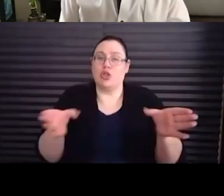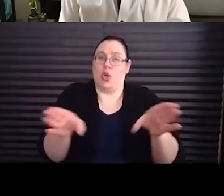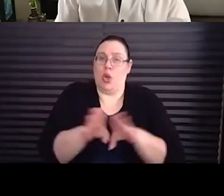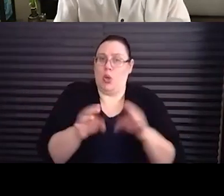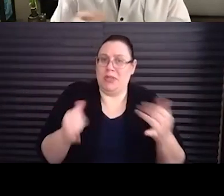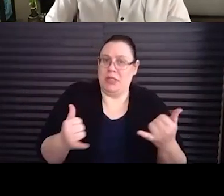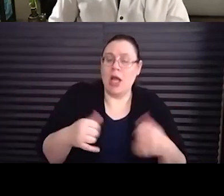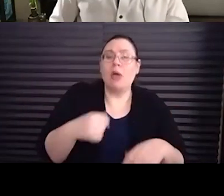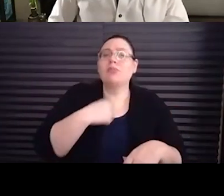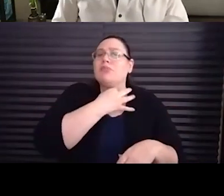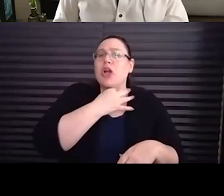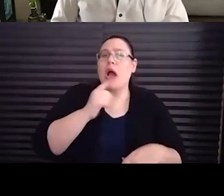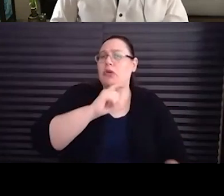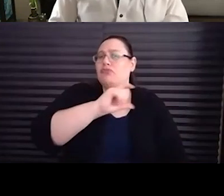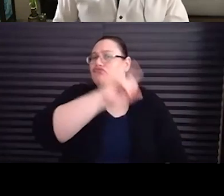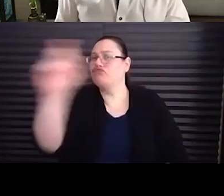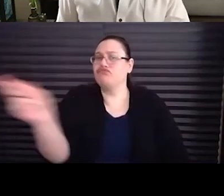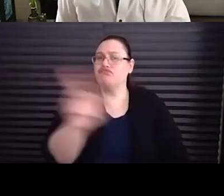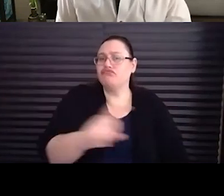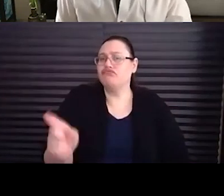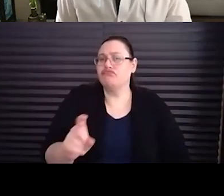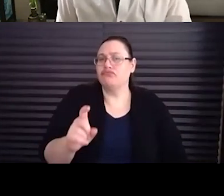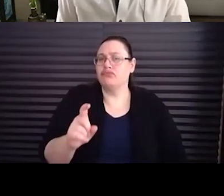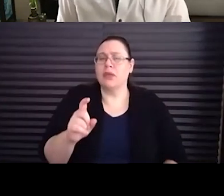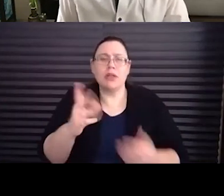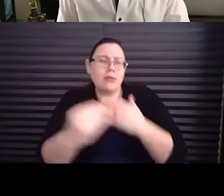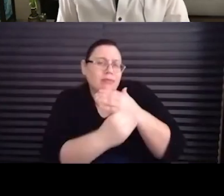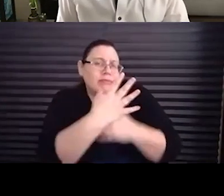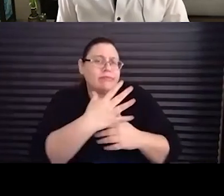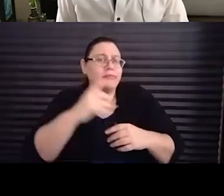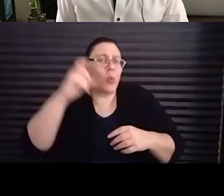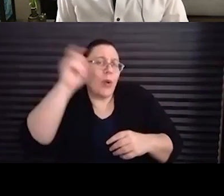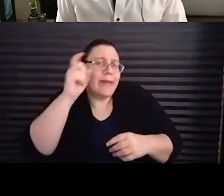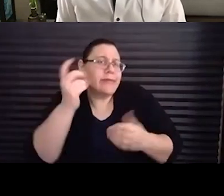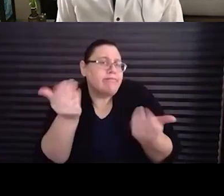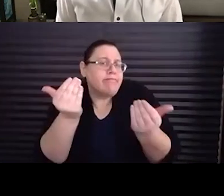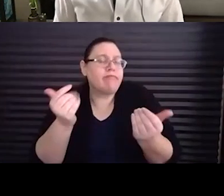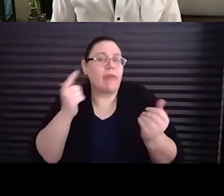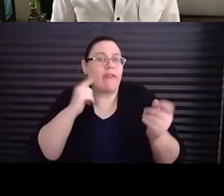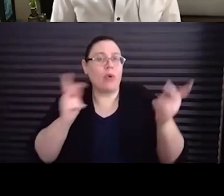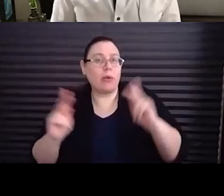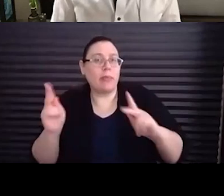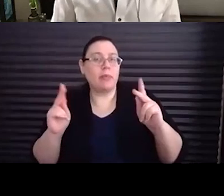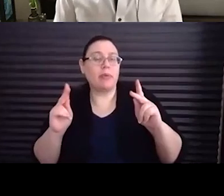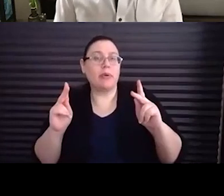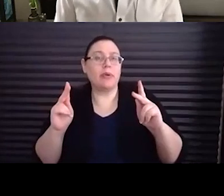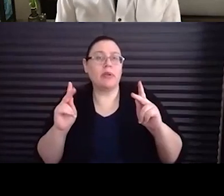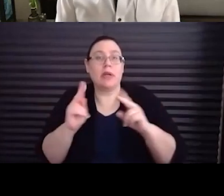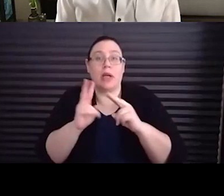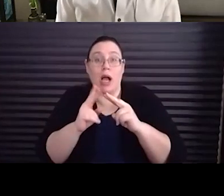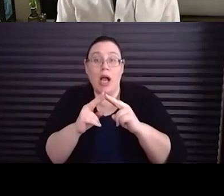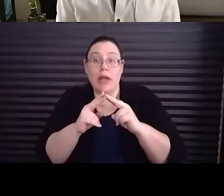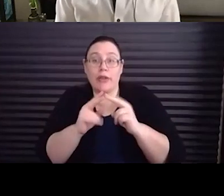curious, I'll go around and ask each of you some words of wisdom that you have for people, either in terms of